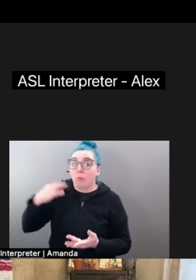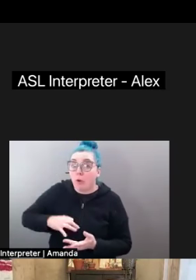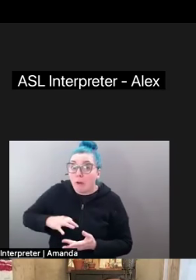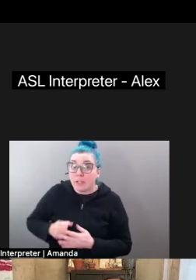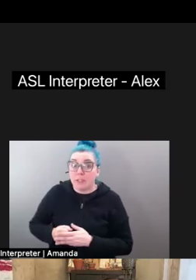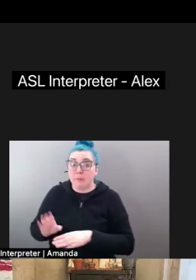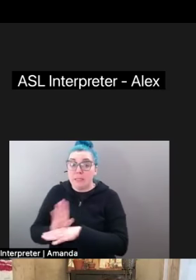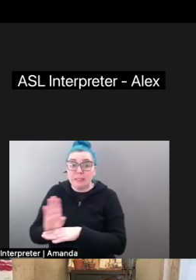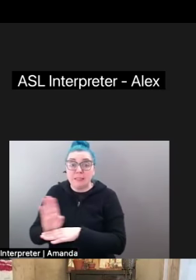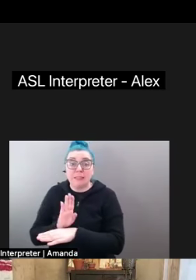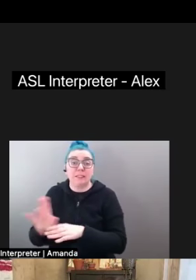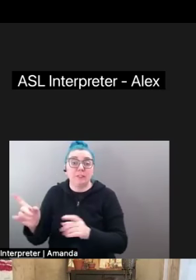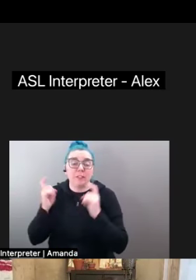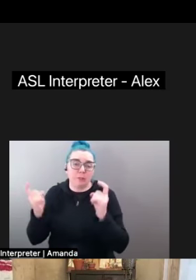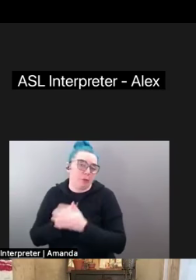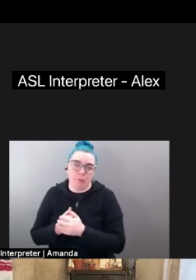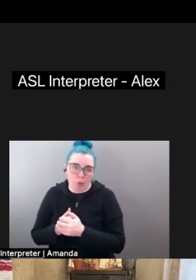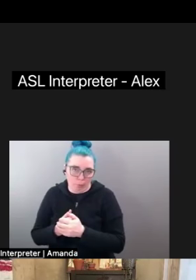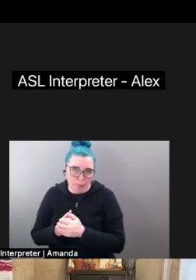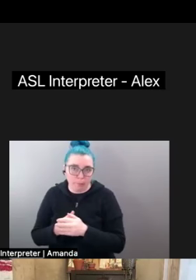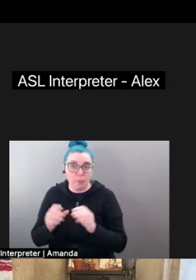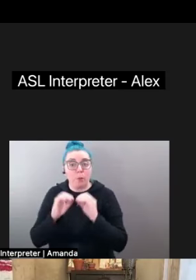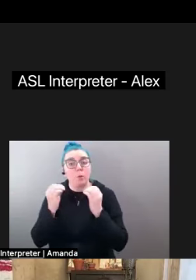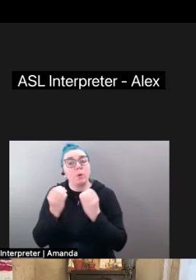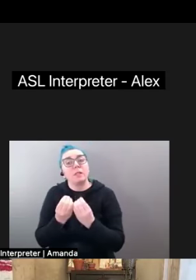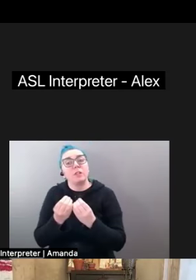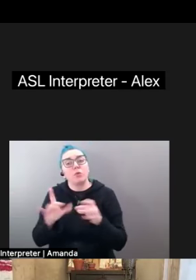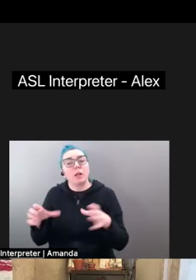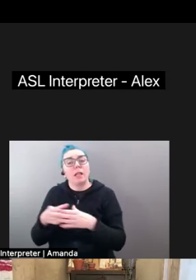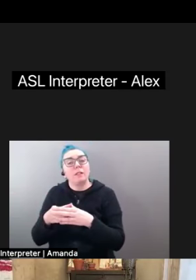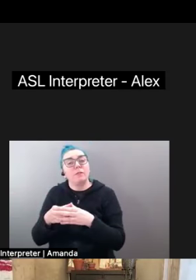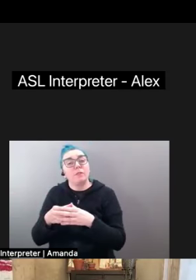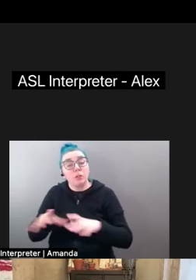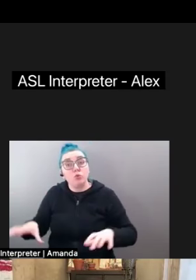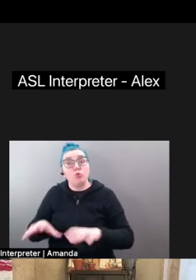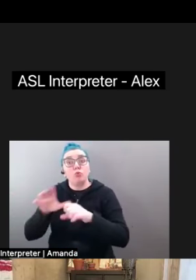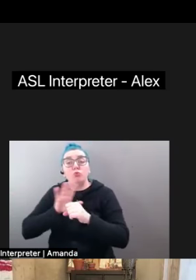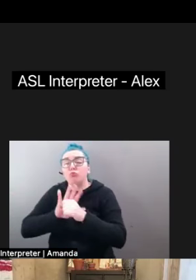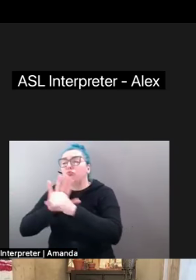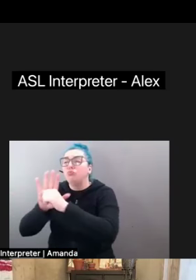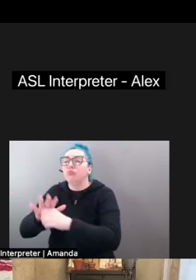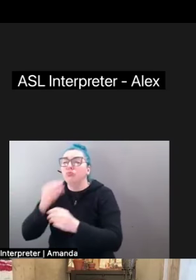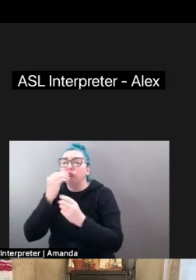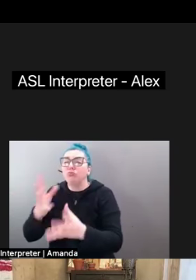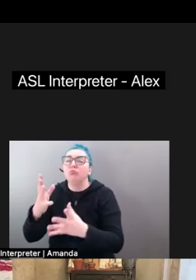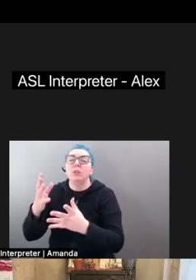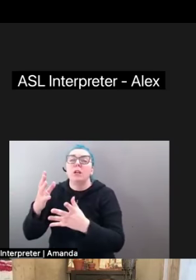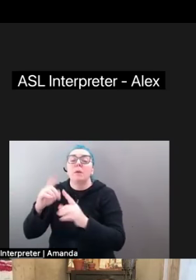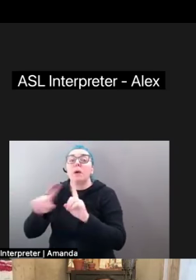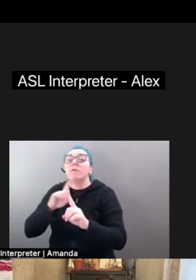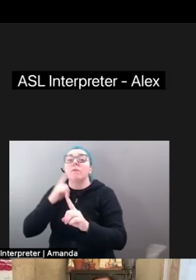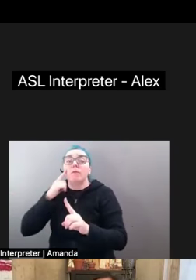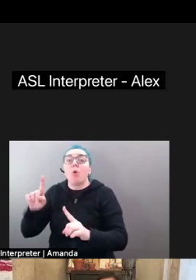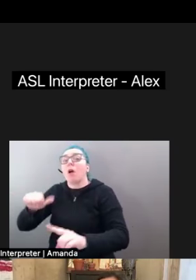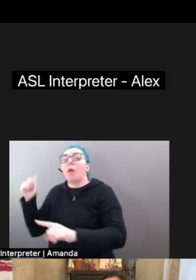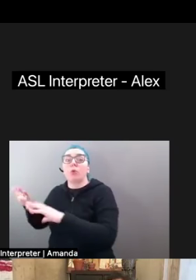Organizations or collectives that are based on fundraising or building awareness for a third party, like a charitable cause or political movement, or